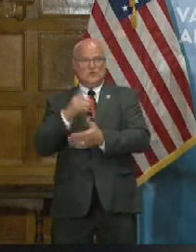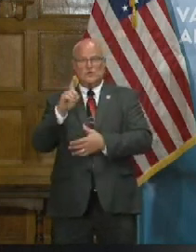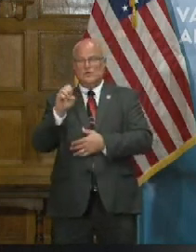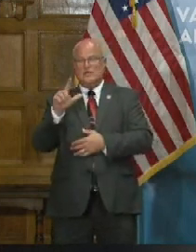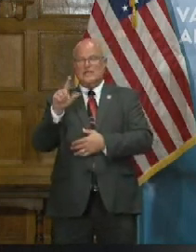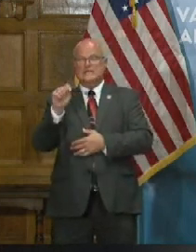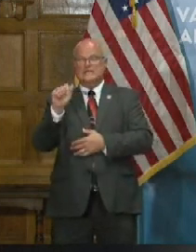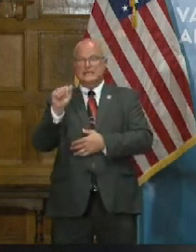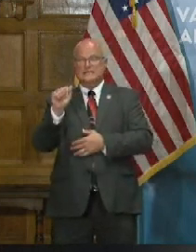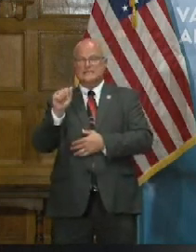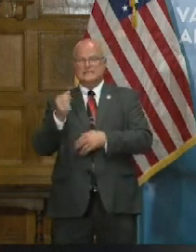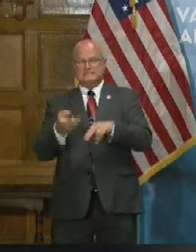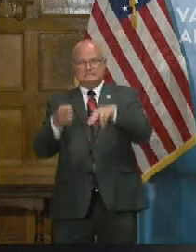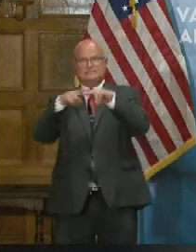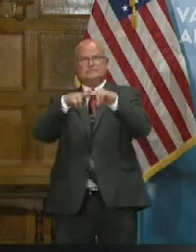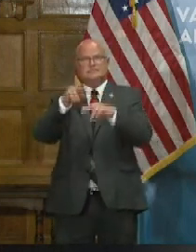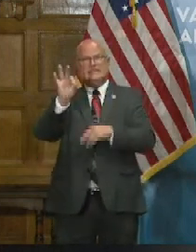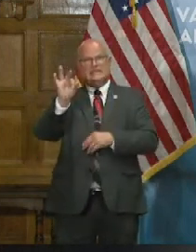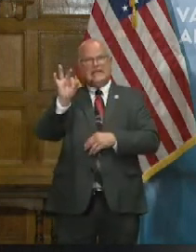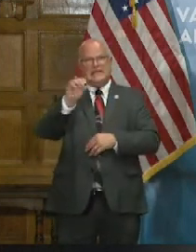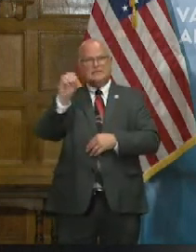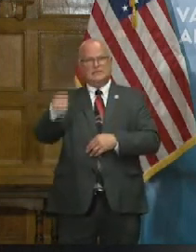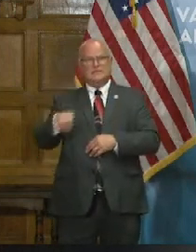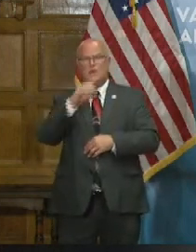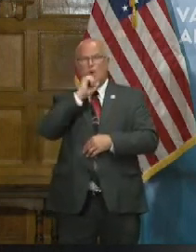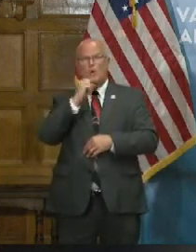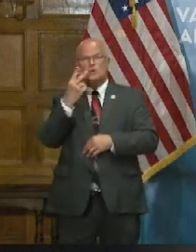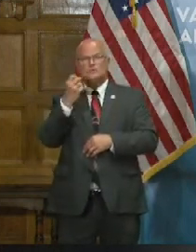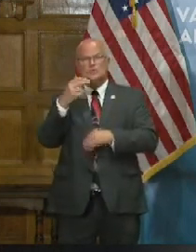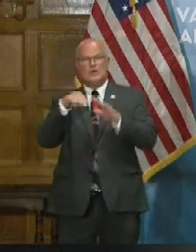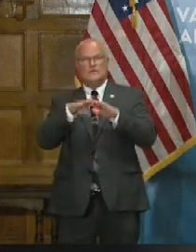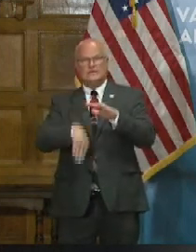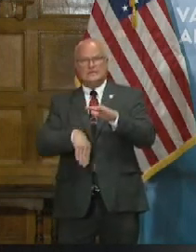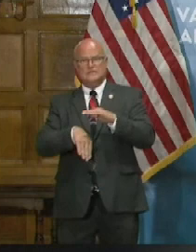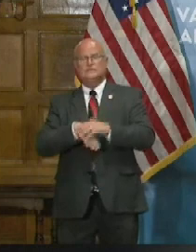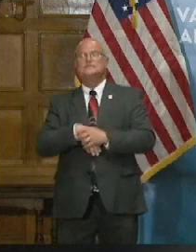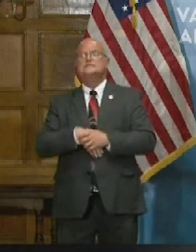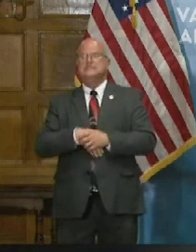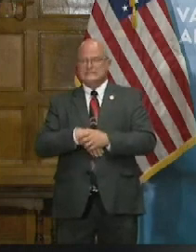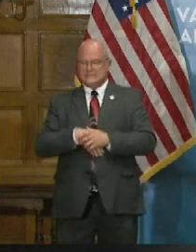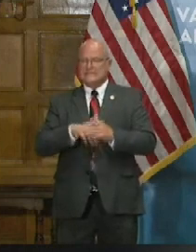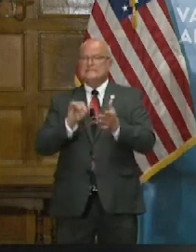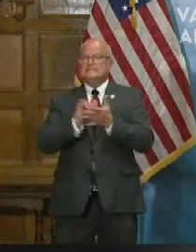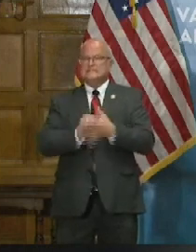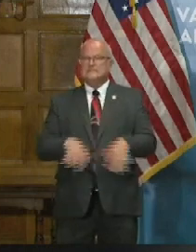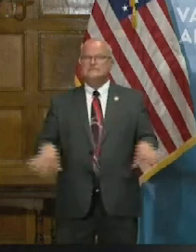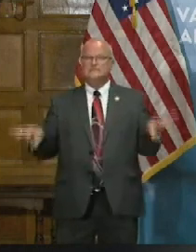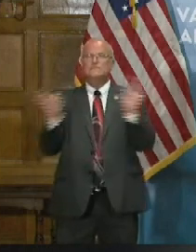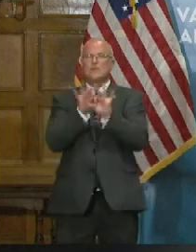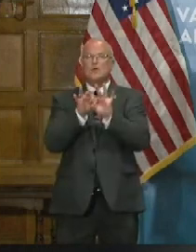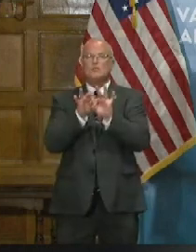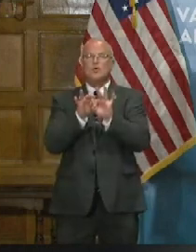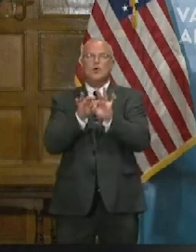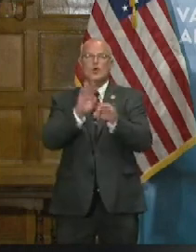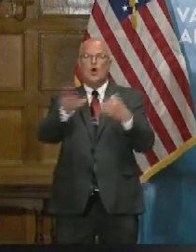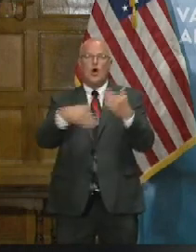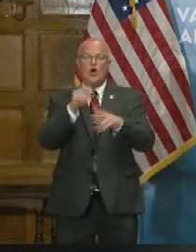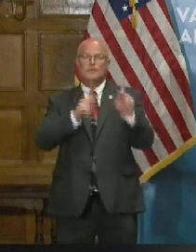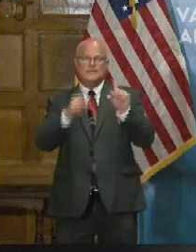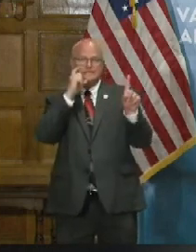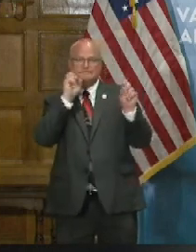variant, you can see it's 19%. And that is a factor that is important for us all